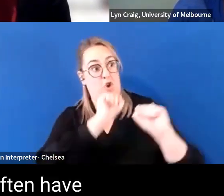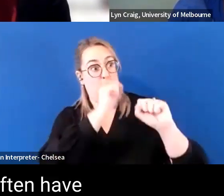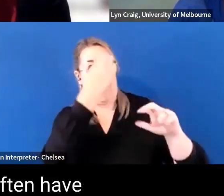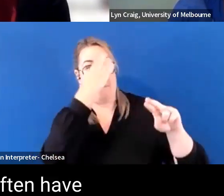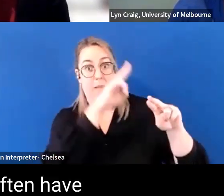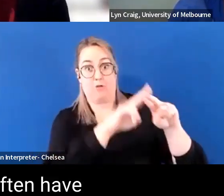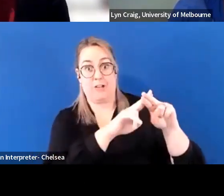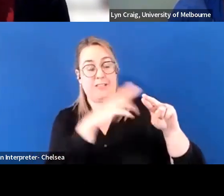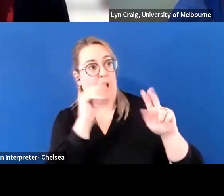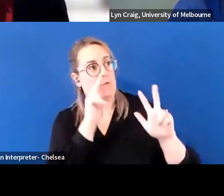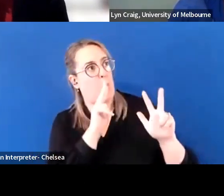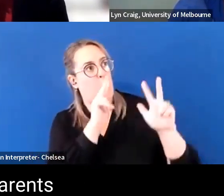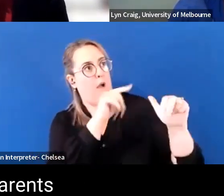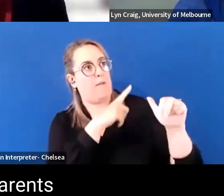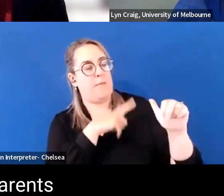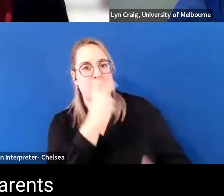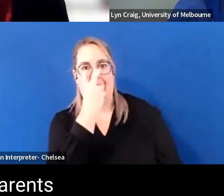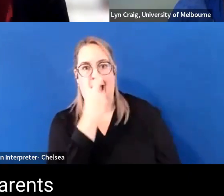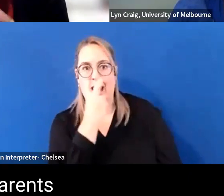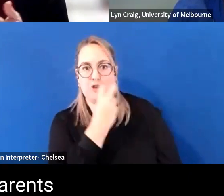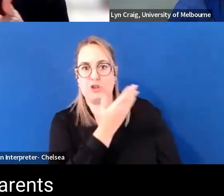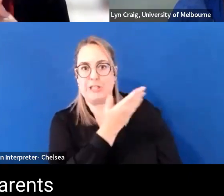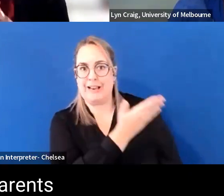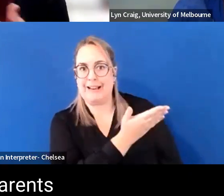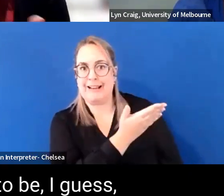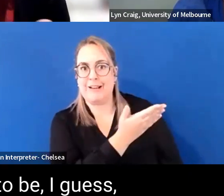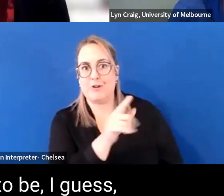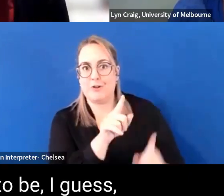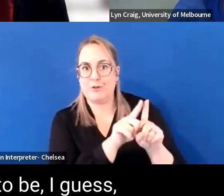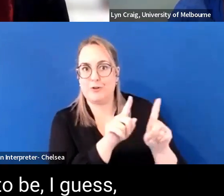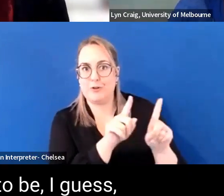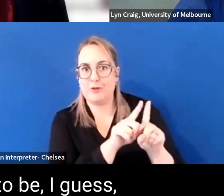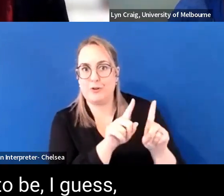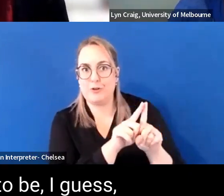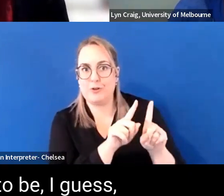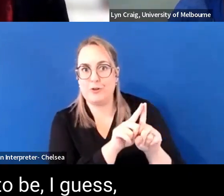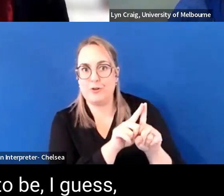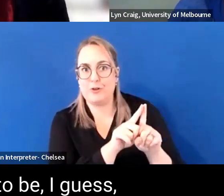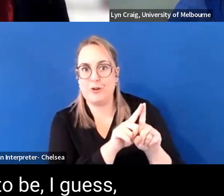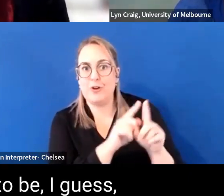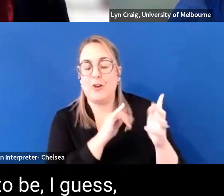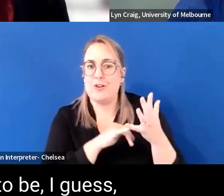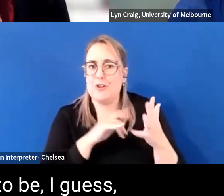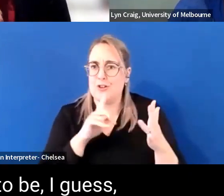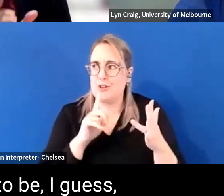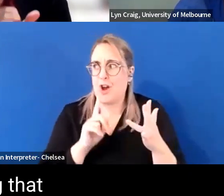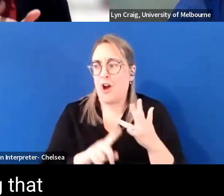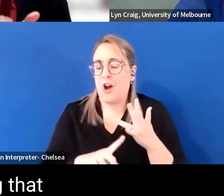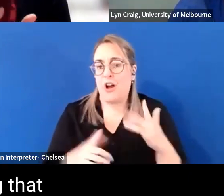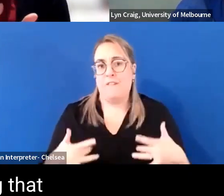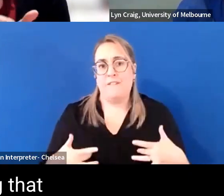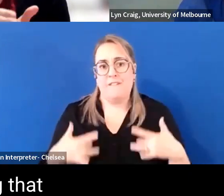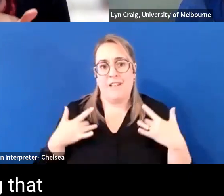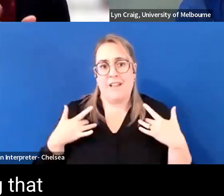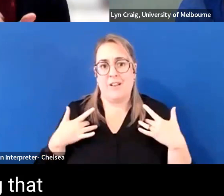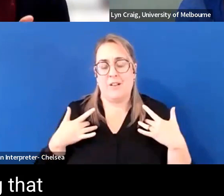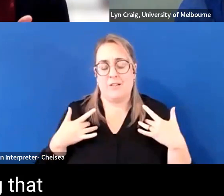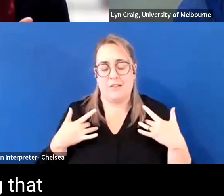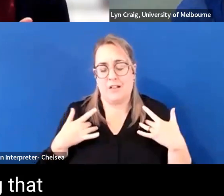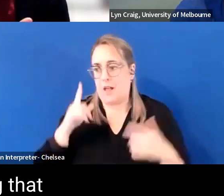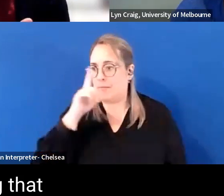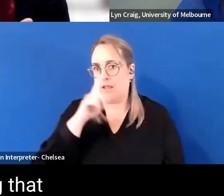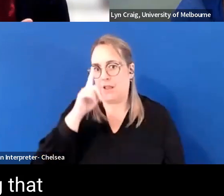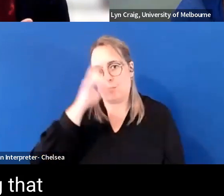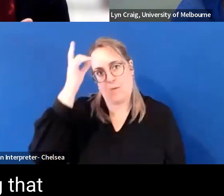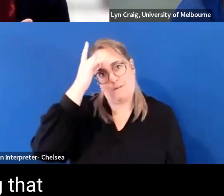caring responsibilities for their parents around that stage. So there seems to be, I guess, just forgetting how long that